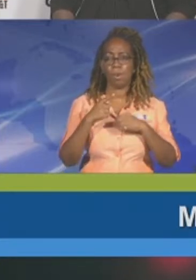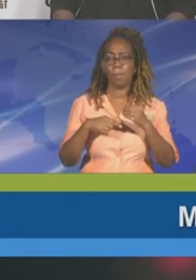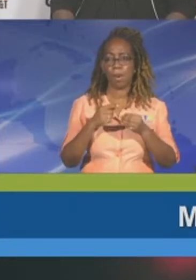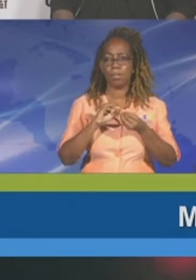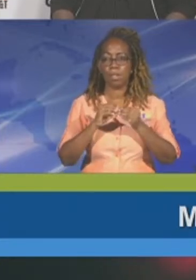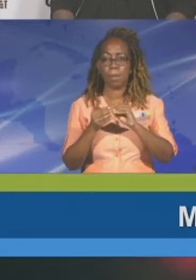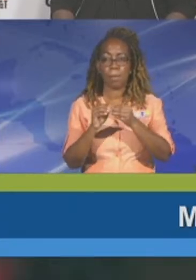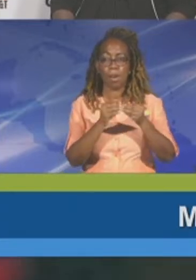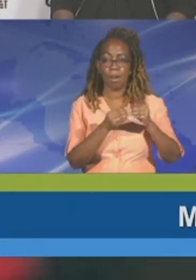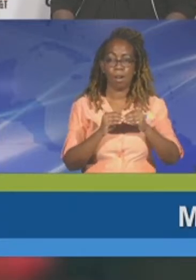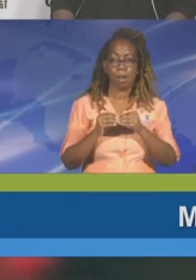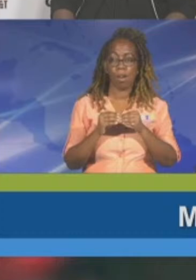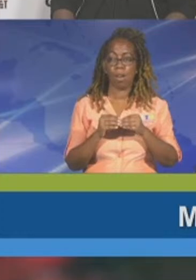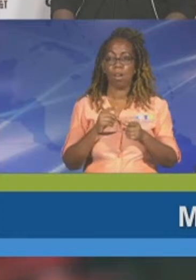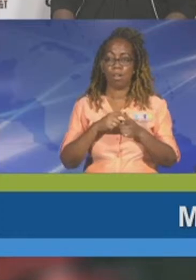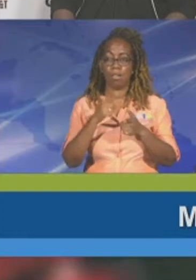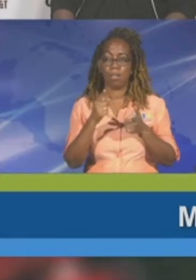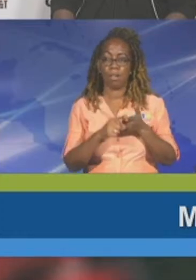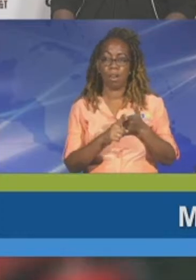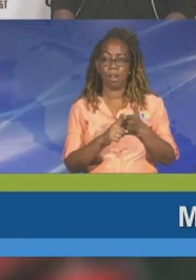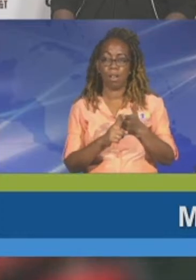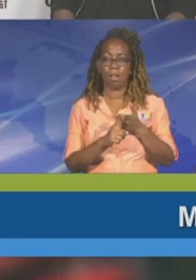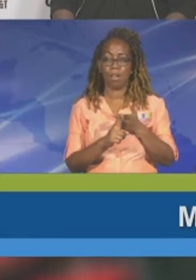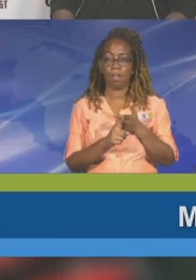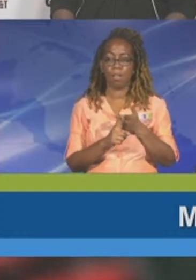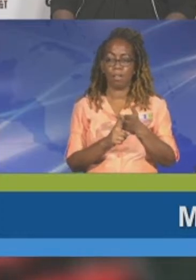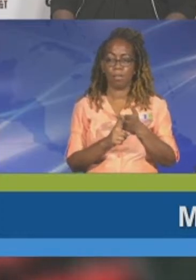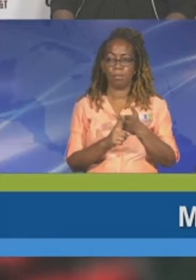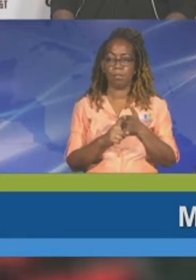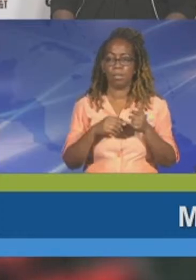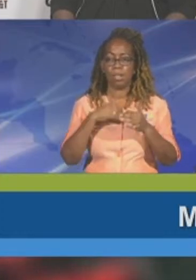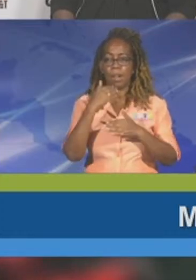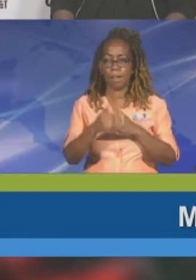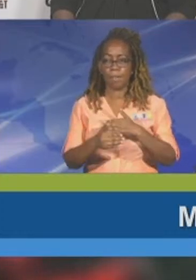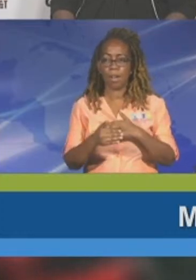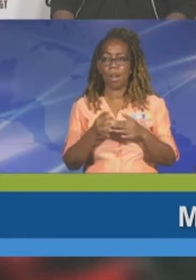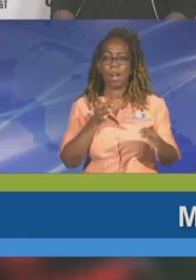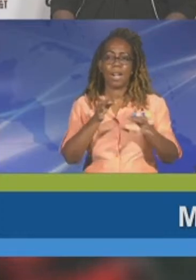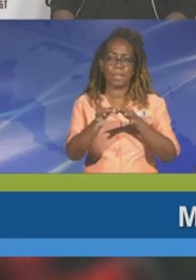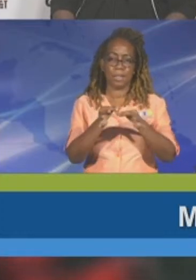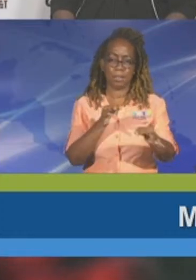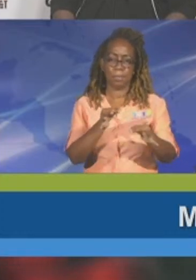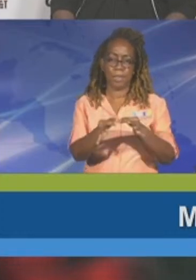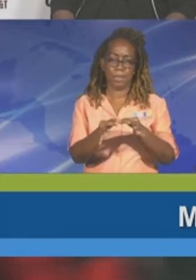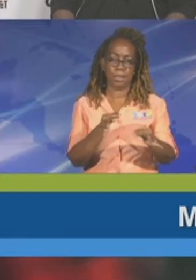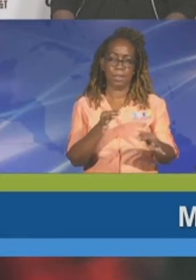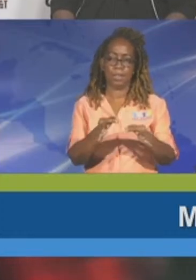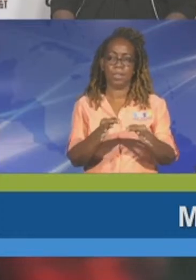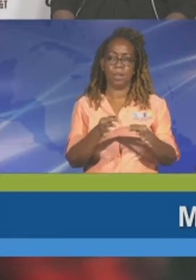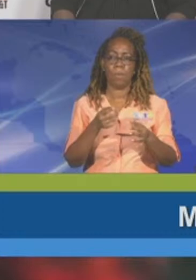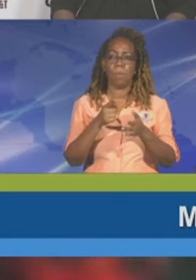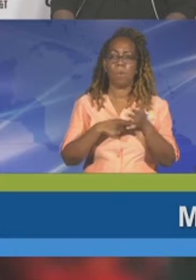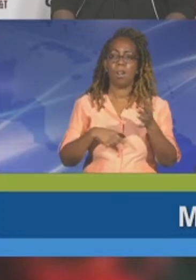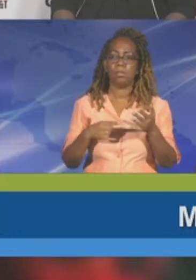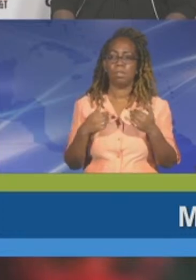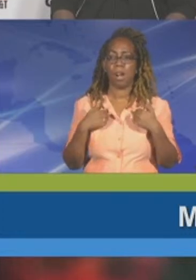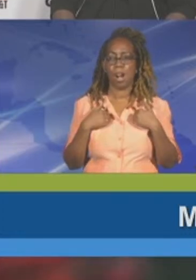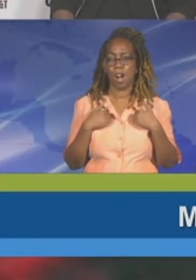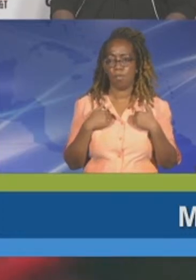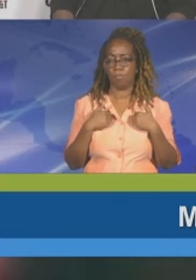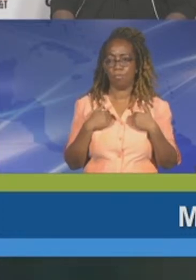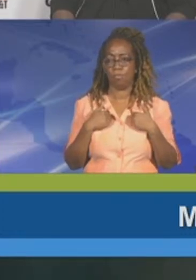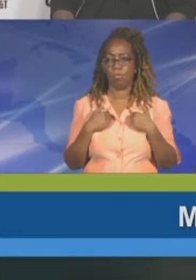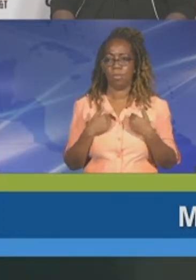will spend a little more time in the last few slides explaining to you what resources are available and